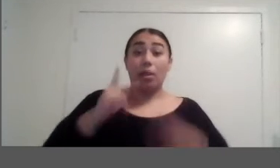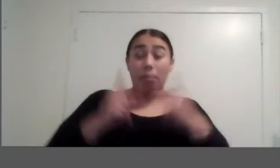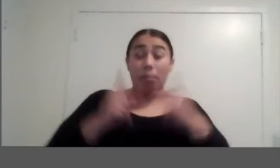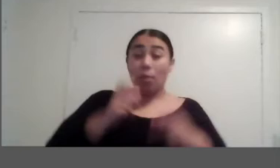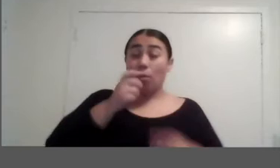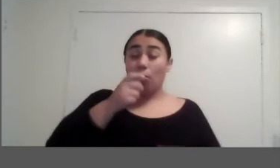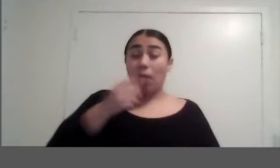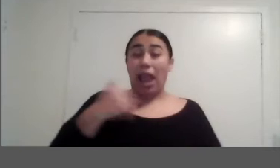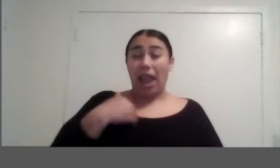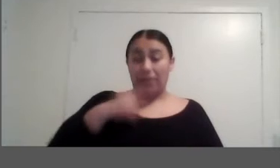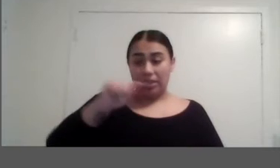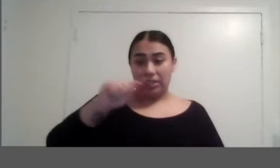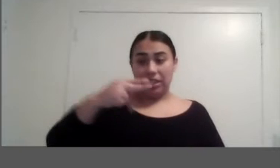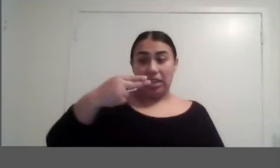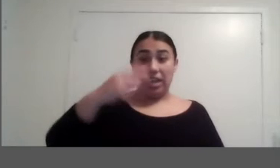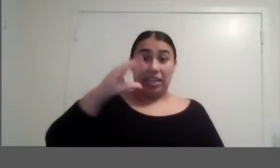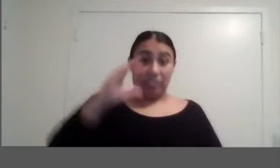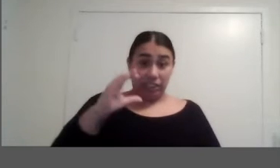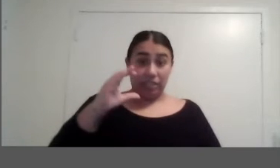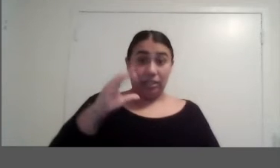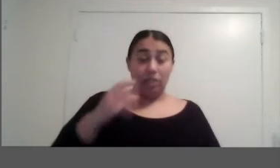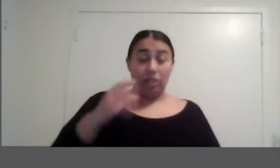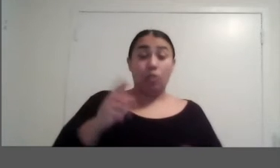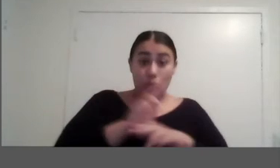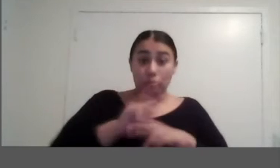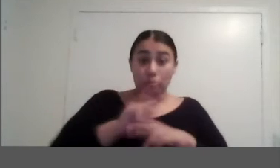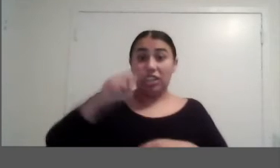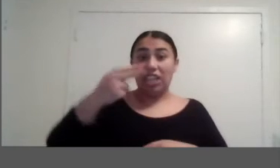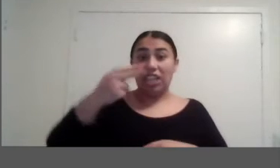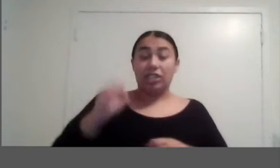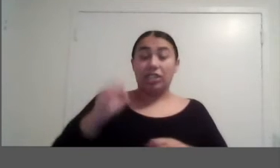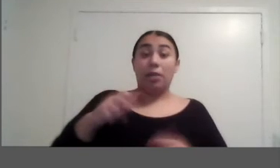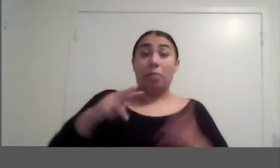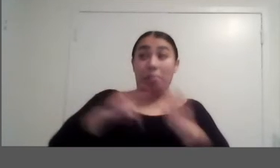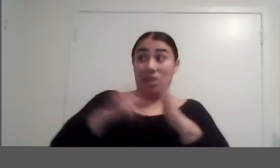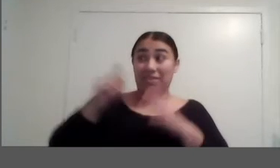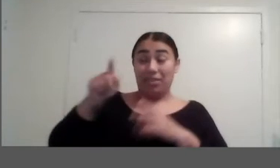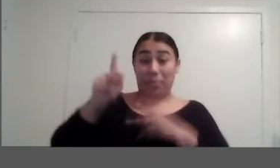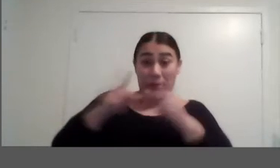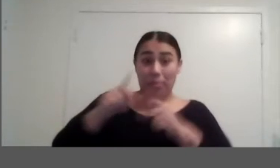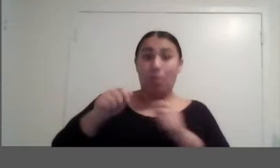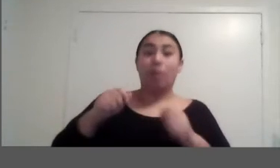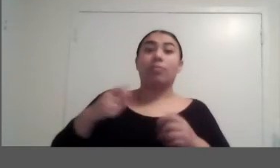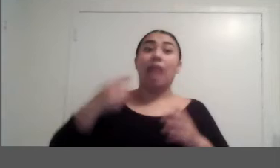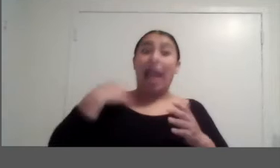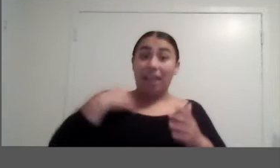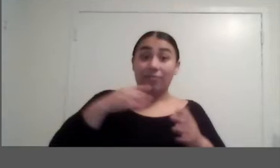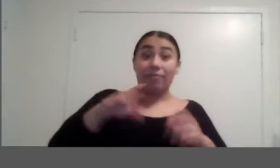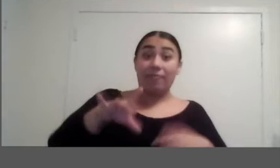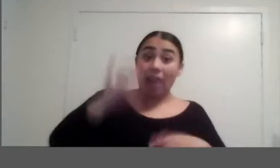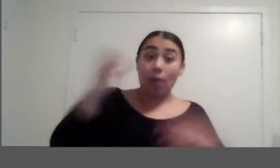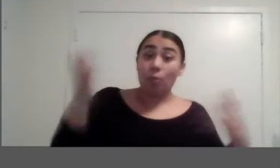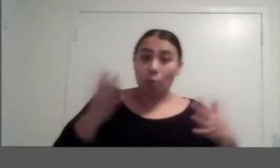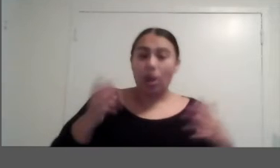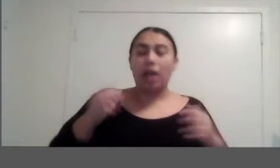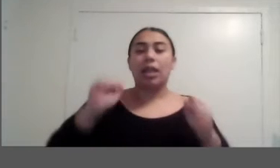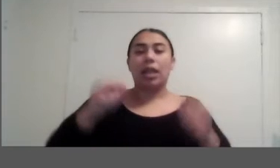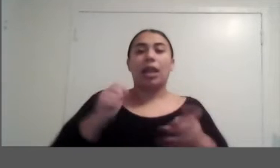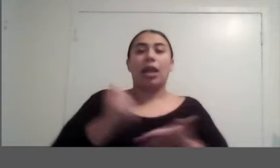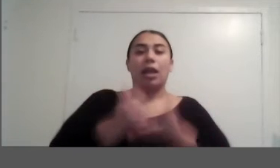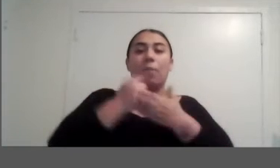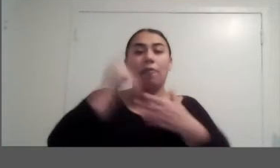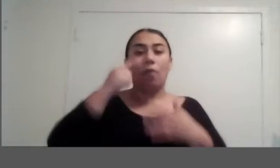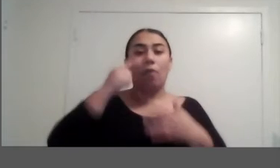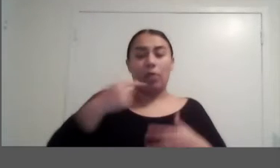THC can slow down GI or gastrointestinal movements. Additionally, they also affect